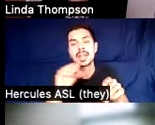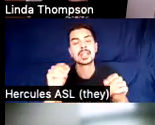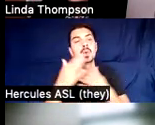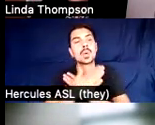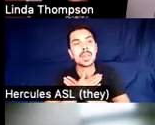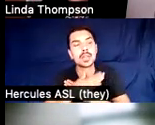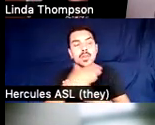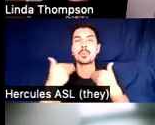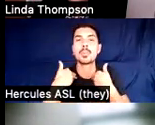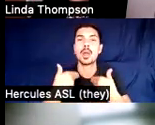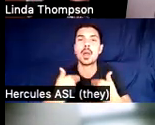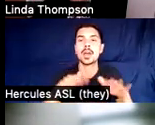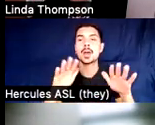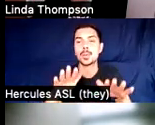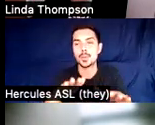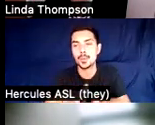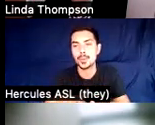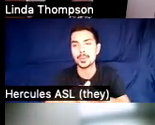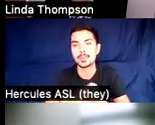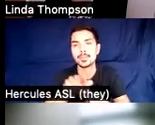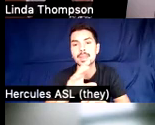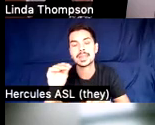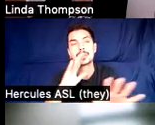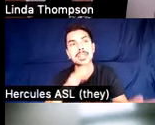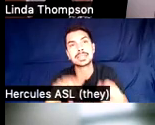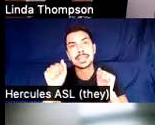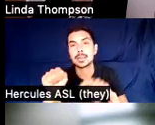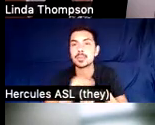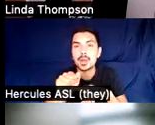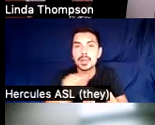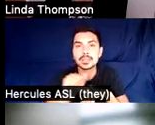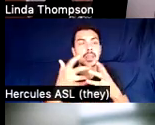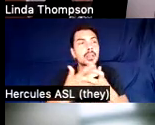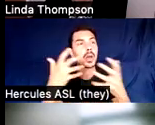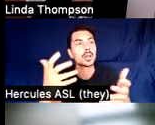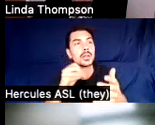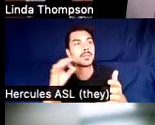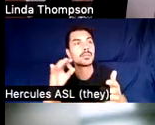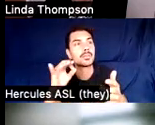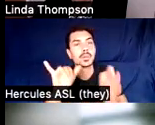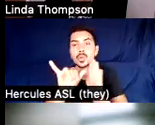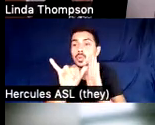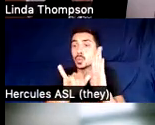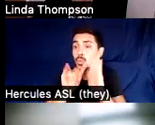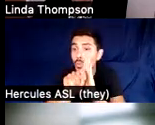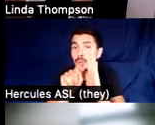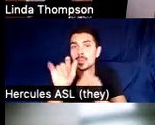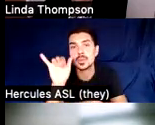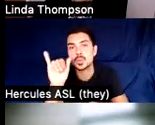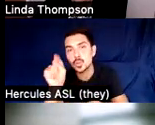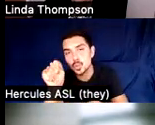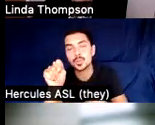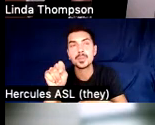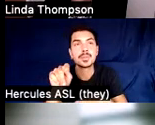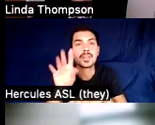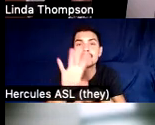your body. And it takes practice. There's lots of YouTube videos and